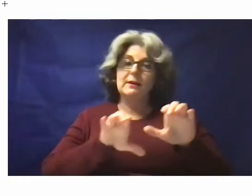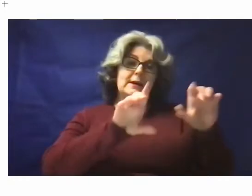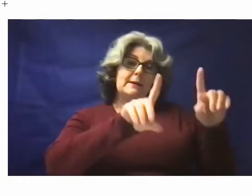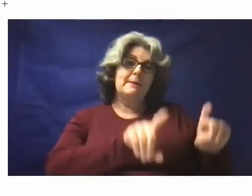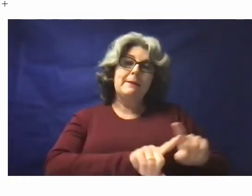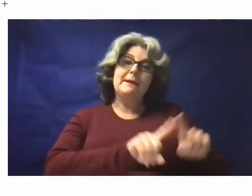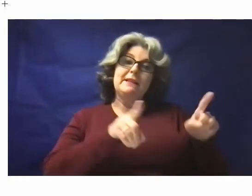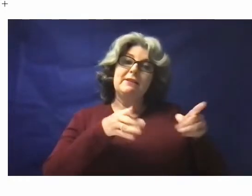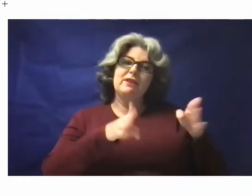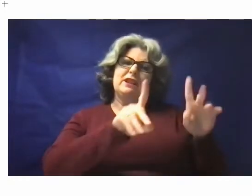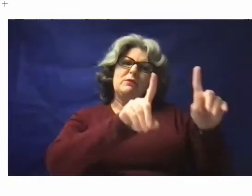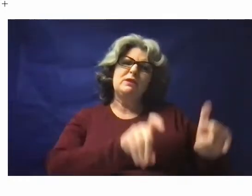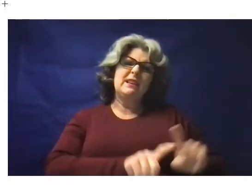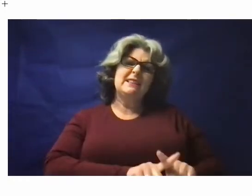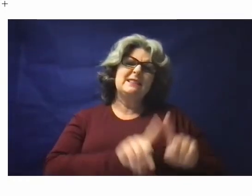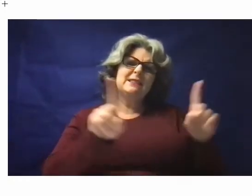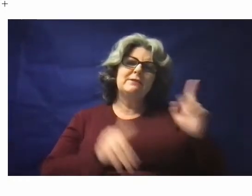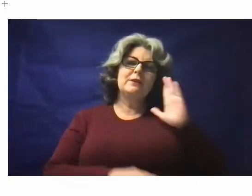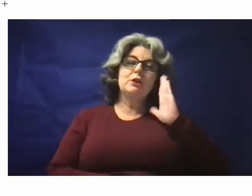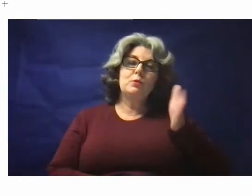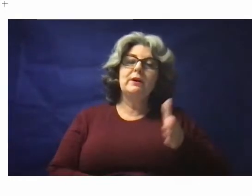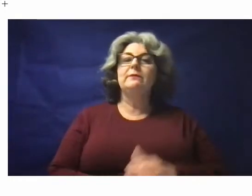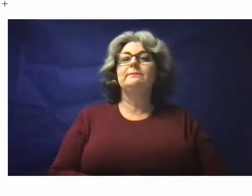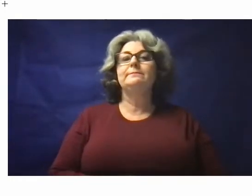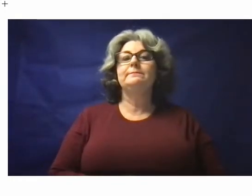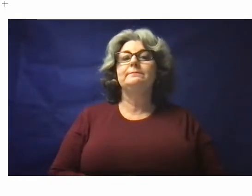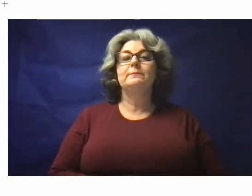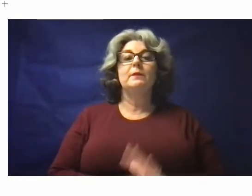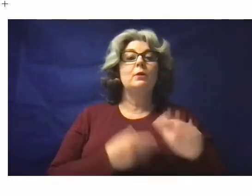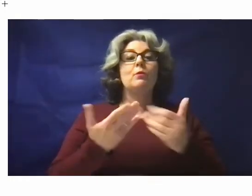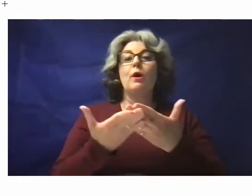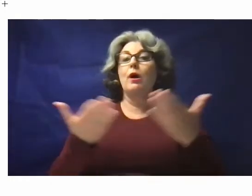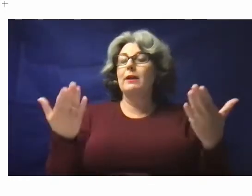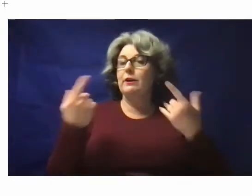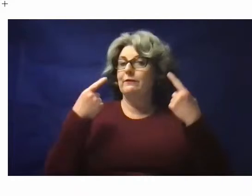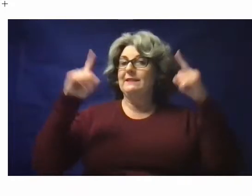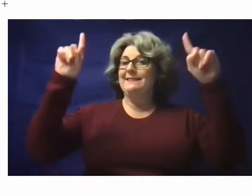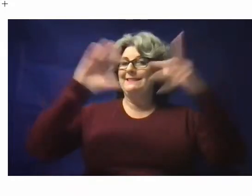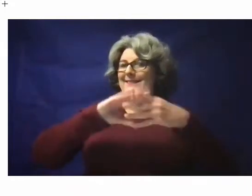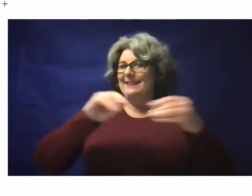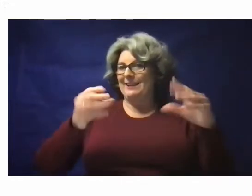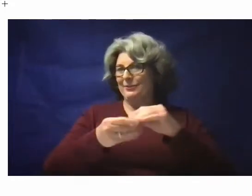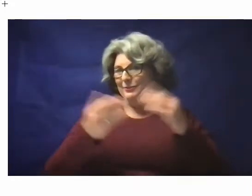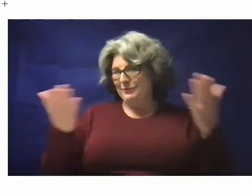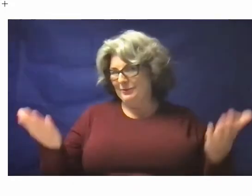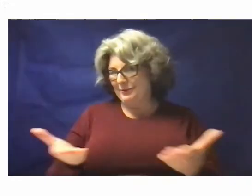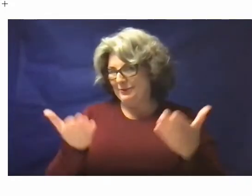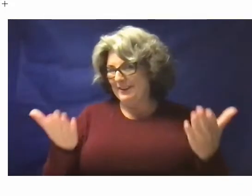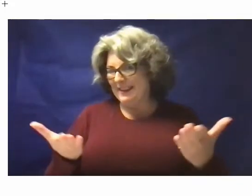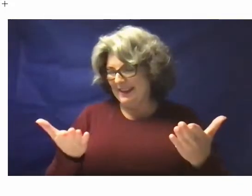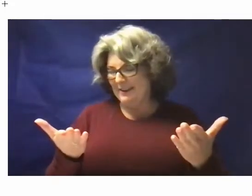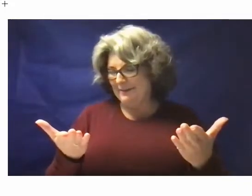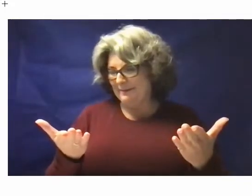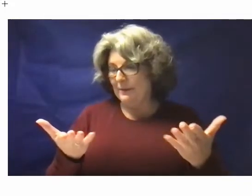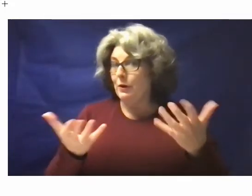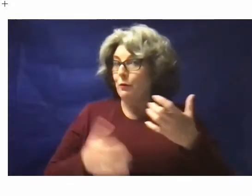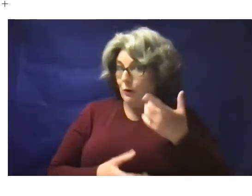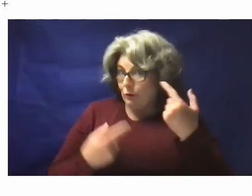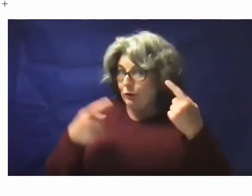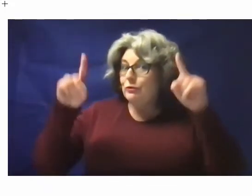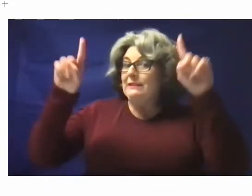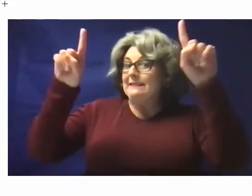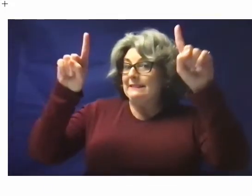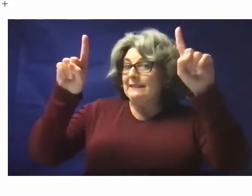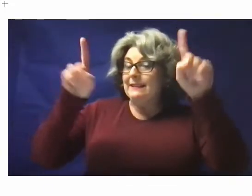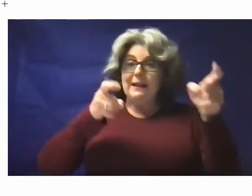differently. And at the end, we're all here for a success story. We would like you to succeed. The